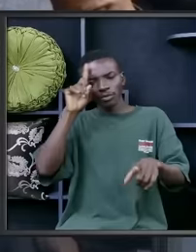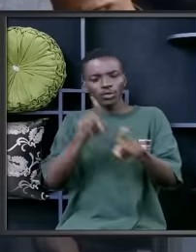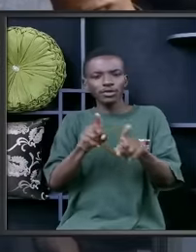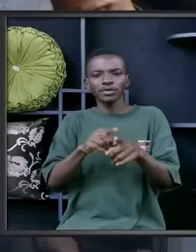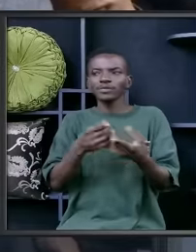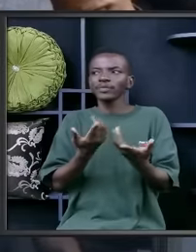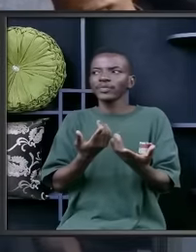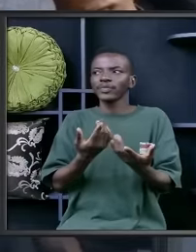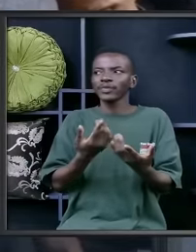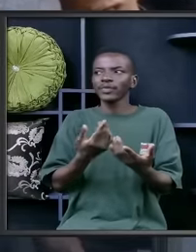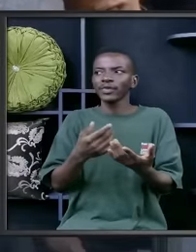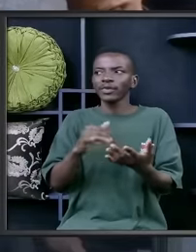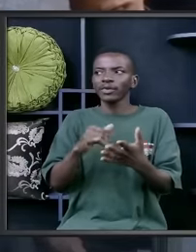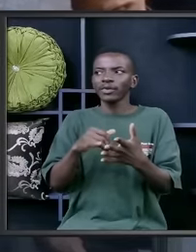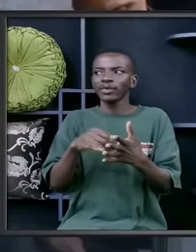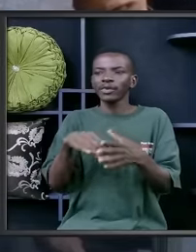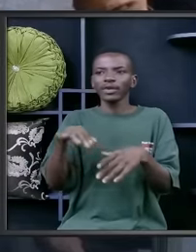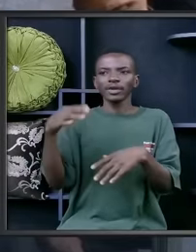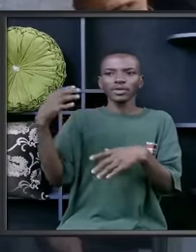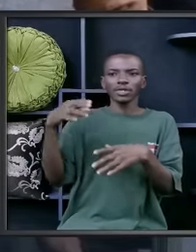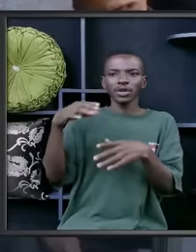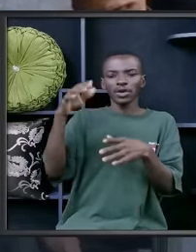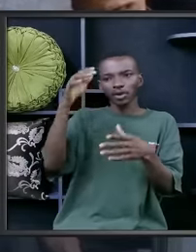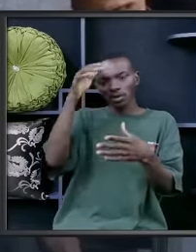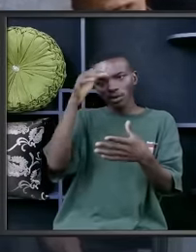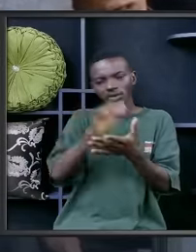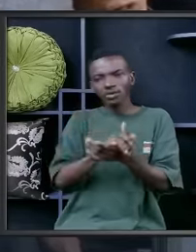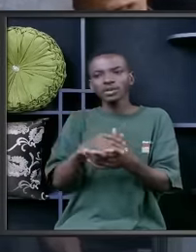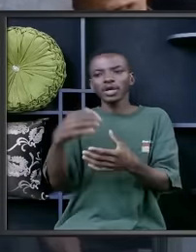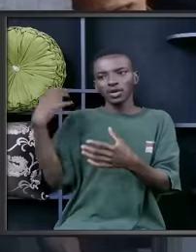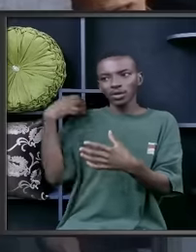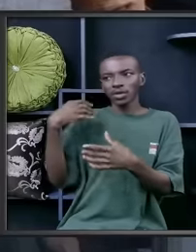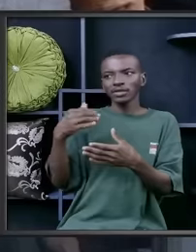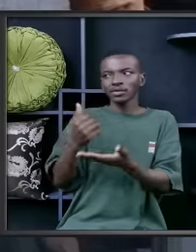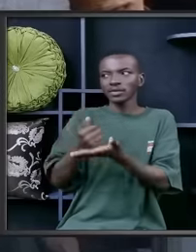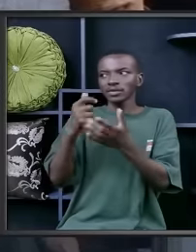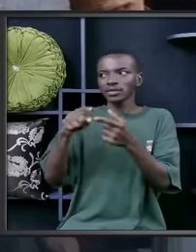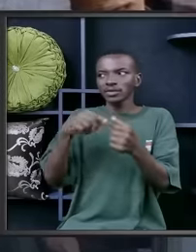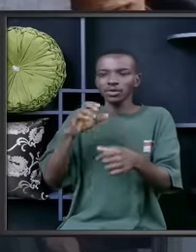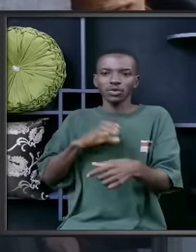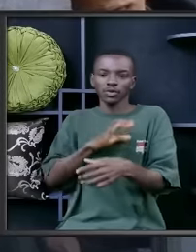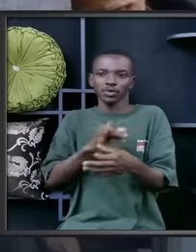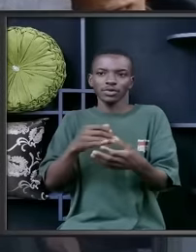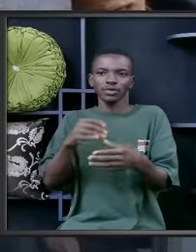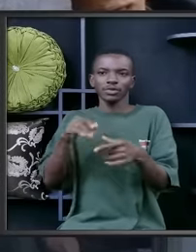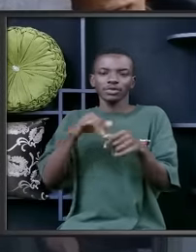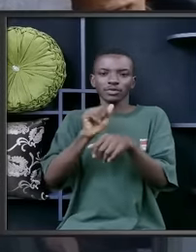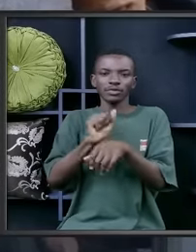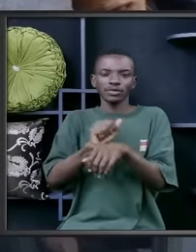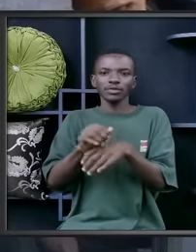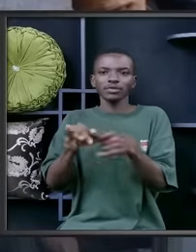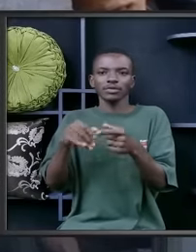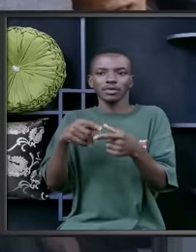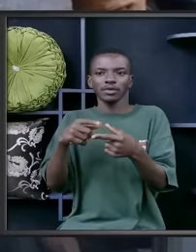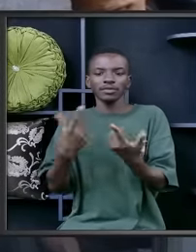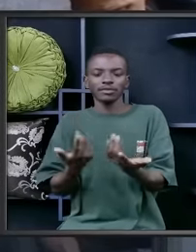that Austin Omahi, now him be my husband Oga. Now him they help him work, make them give him commissioner, even the commissioner will then give him. Now Austin